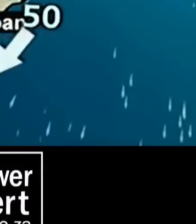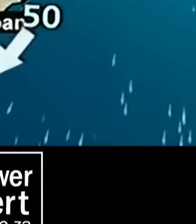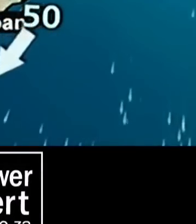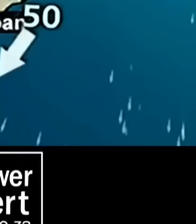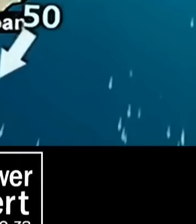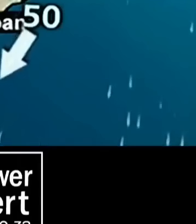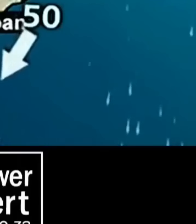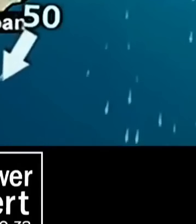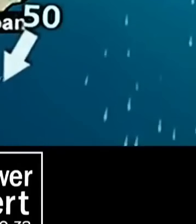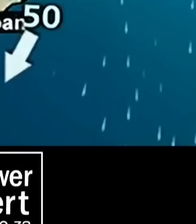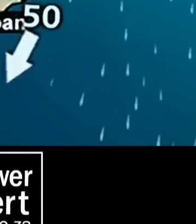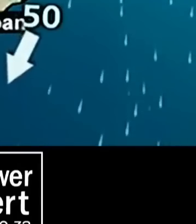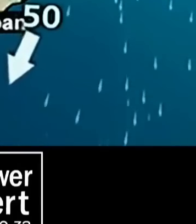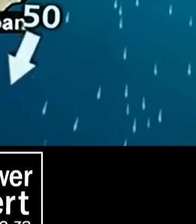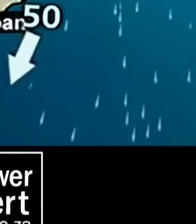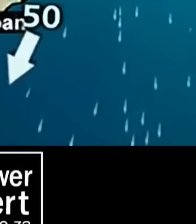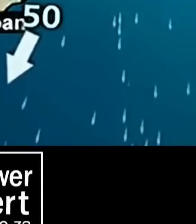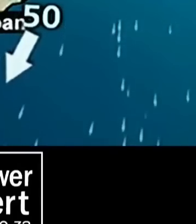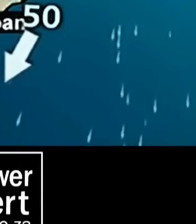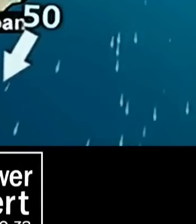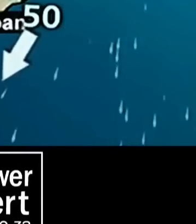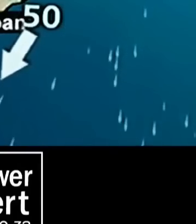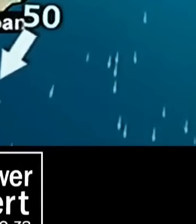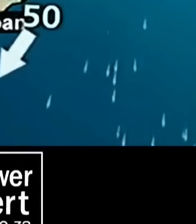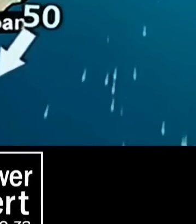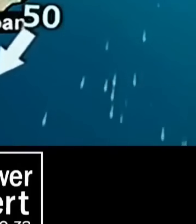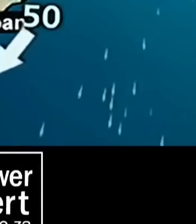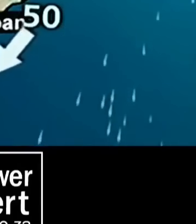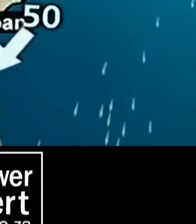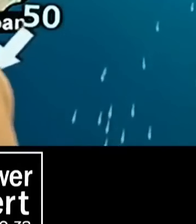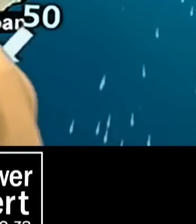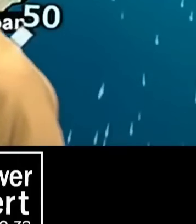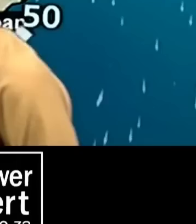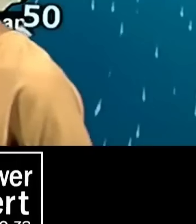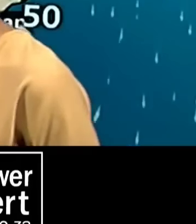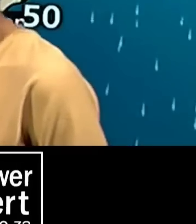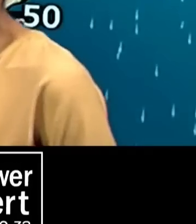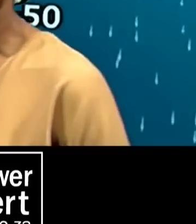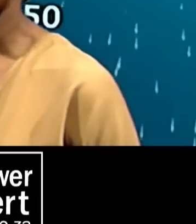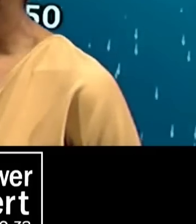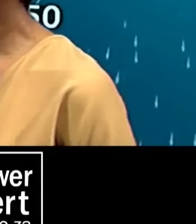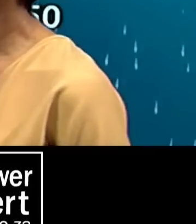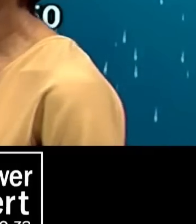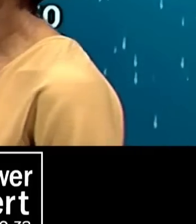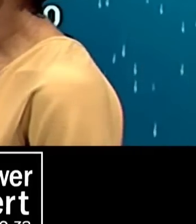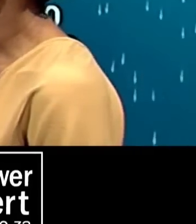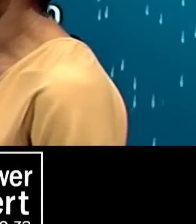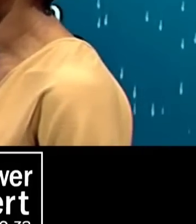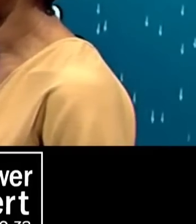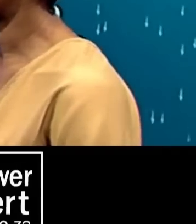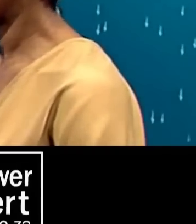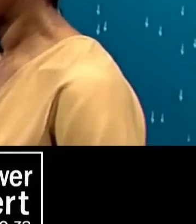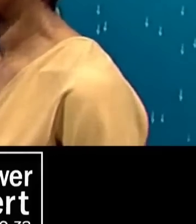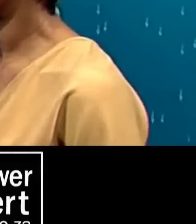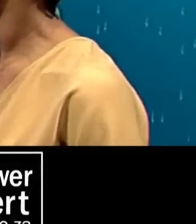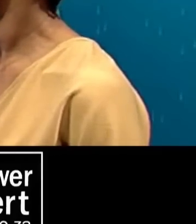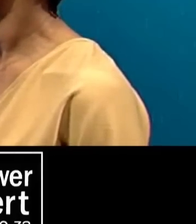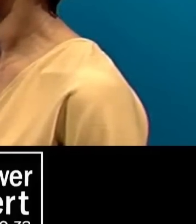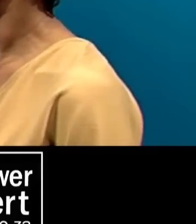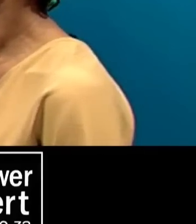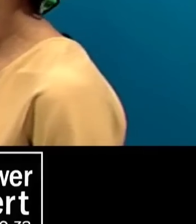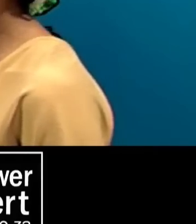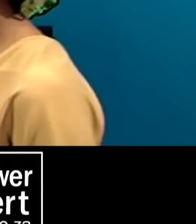ko karolong ya Kapa go tla nna le gone go nna le lekhubula mo tsididi le tla ka pula diperesente di le 30 rataro me ba